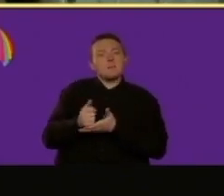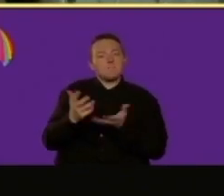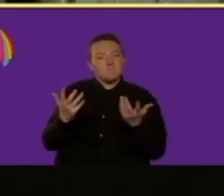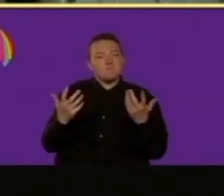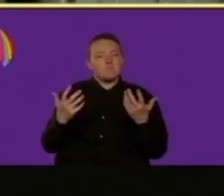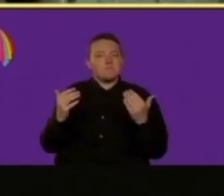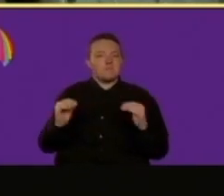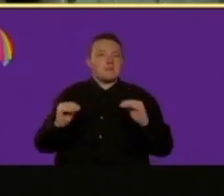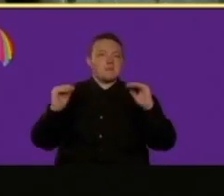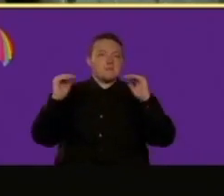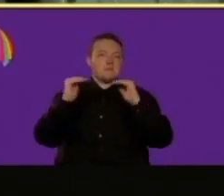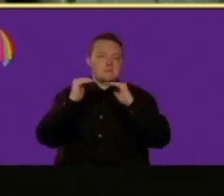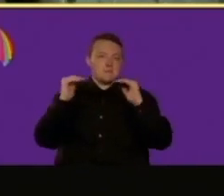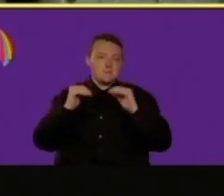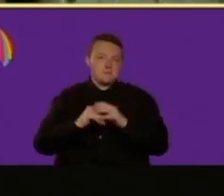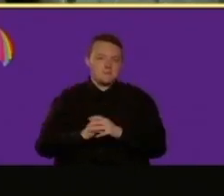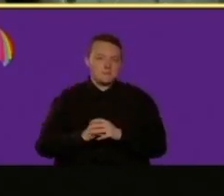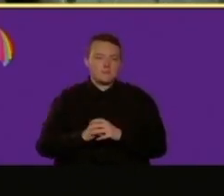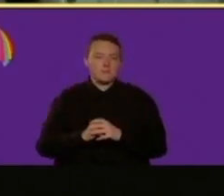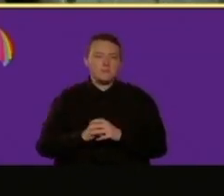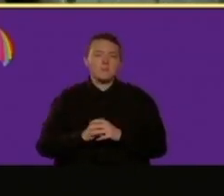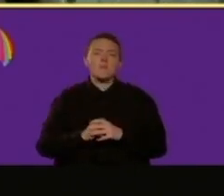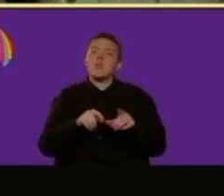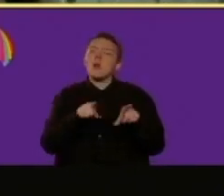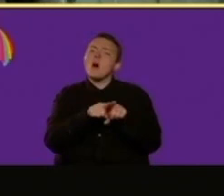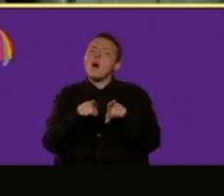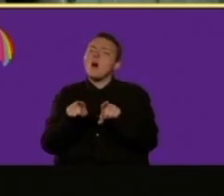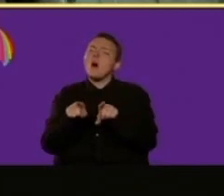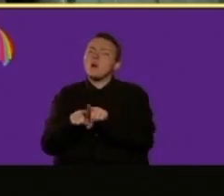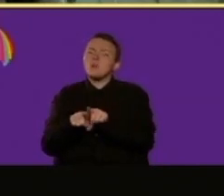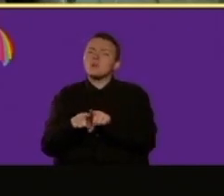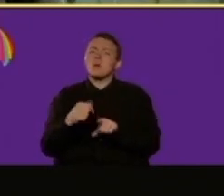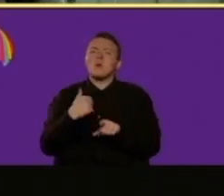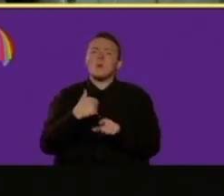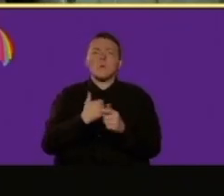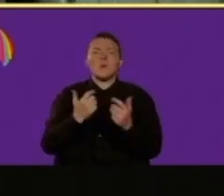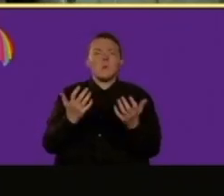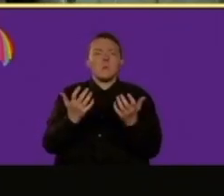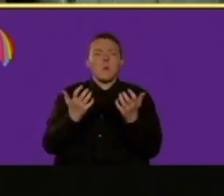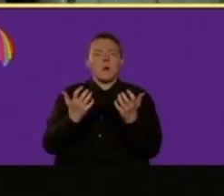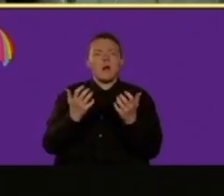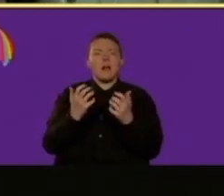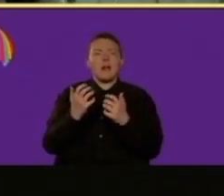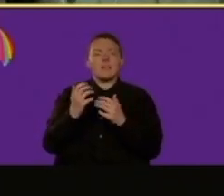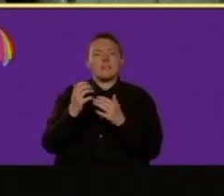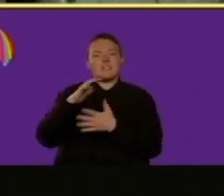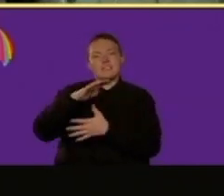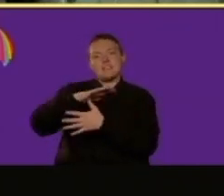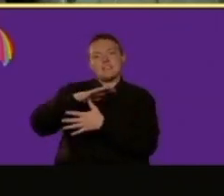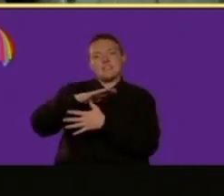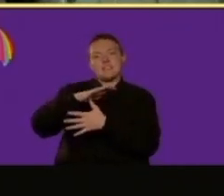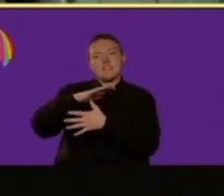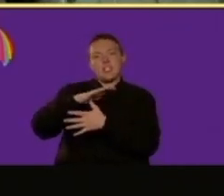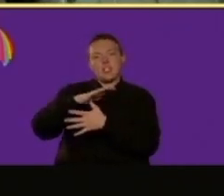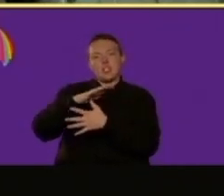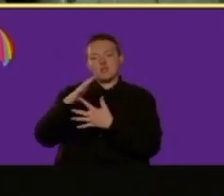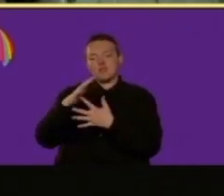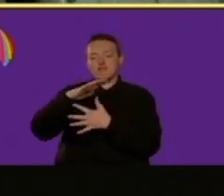to awaken empathy to help other groups and to recognize them and support them.